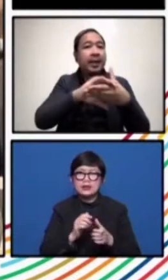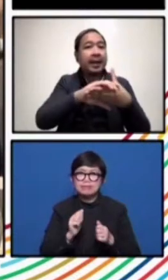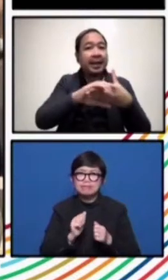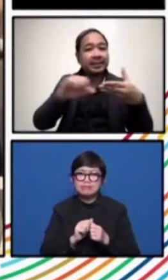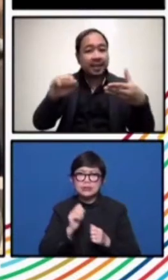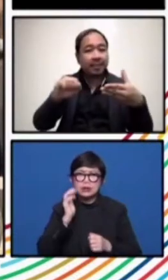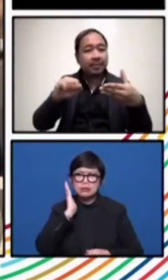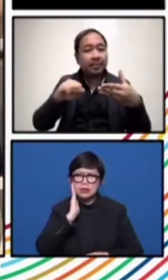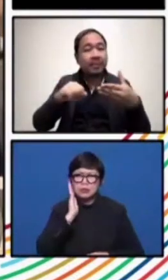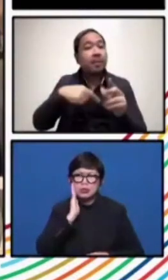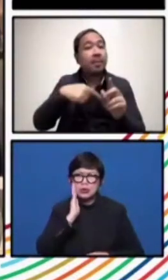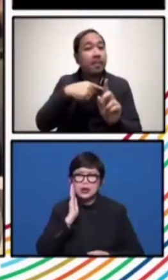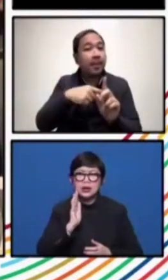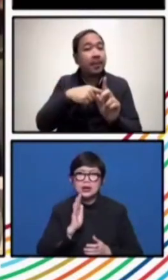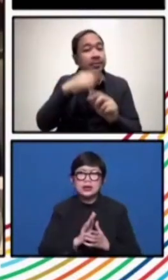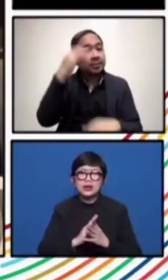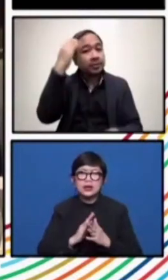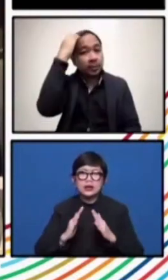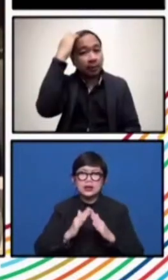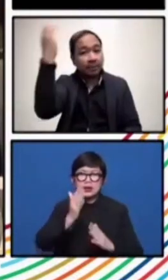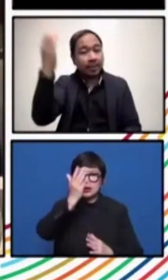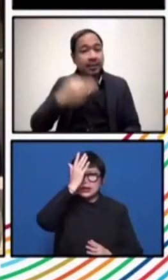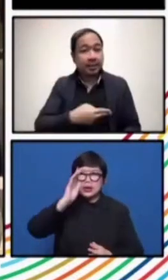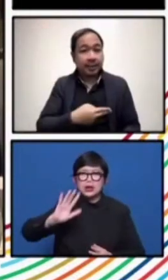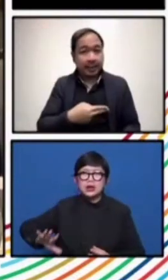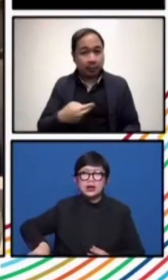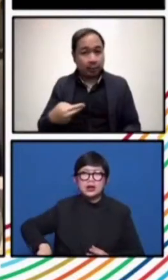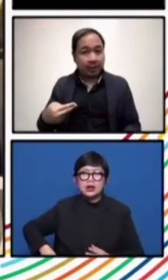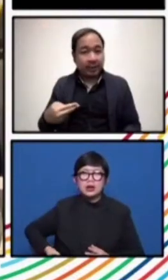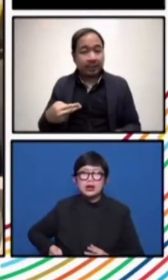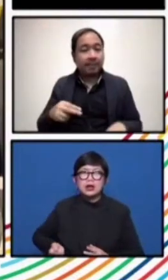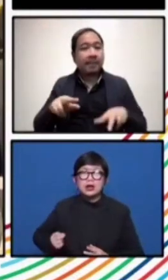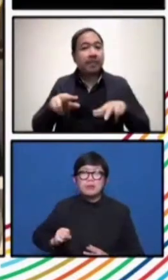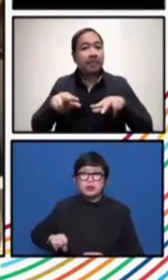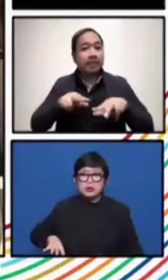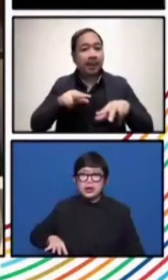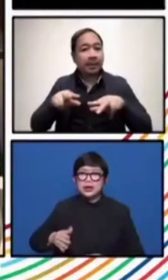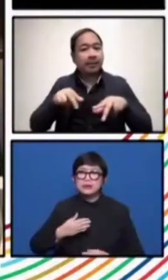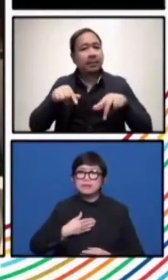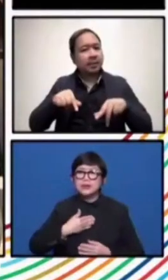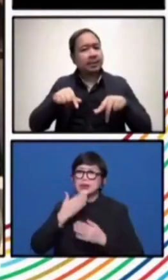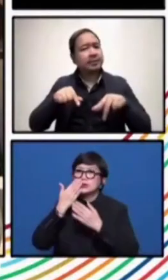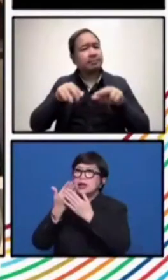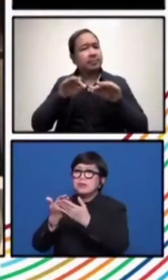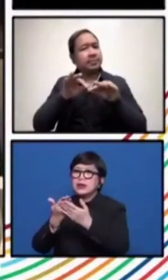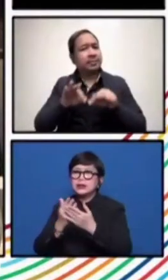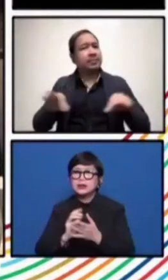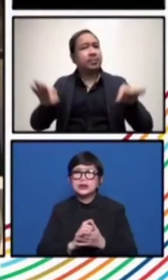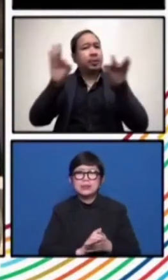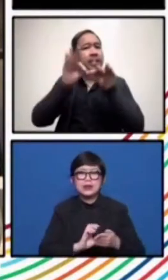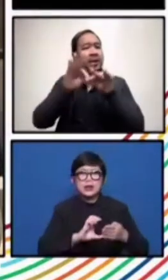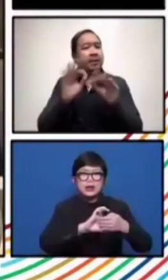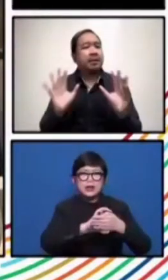the government of Indonesia for organizing this important thing